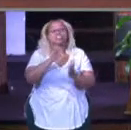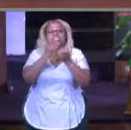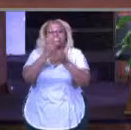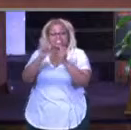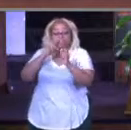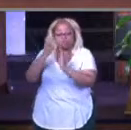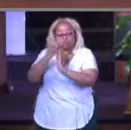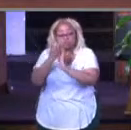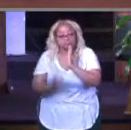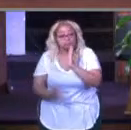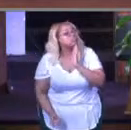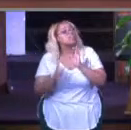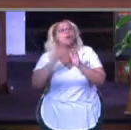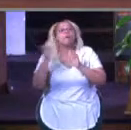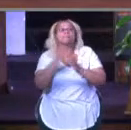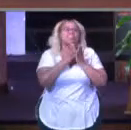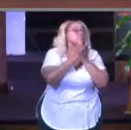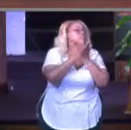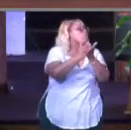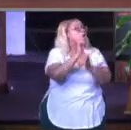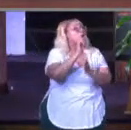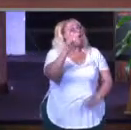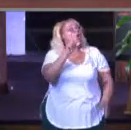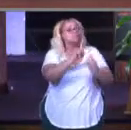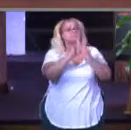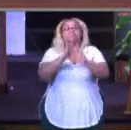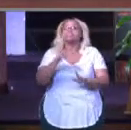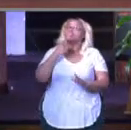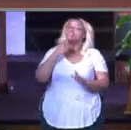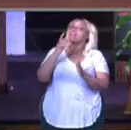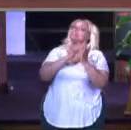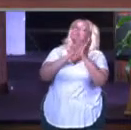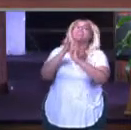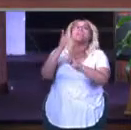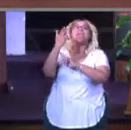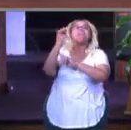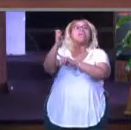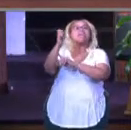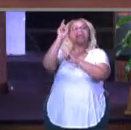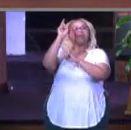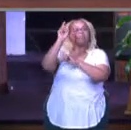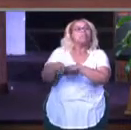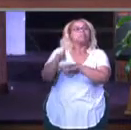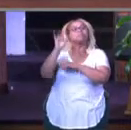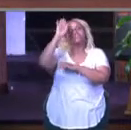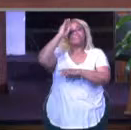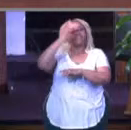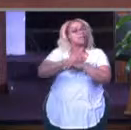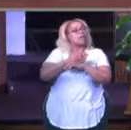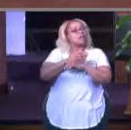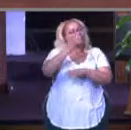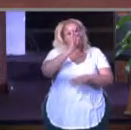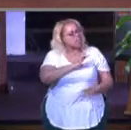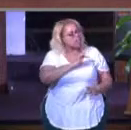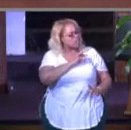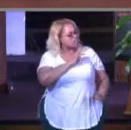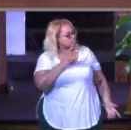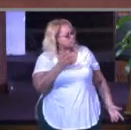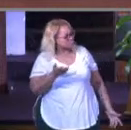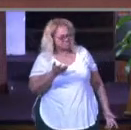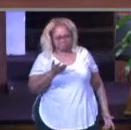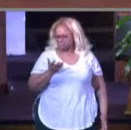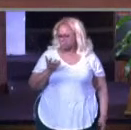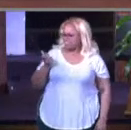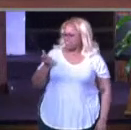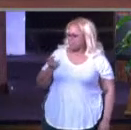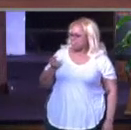sinking, and then they return to the boat, and all the disciples say of Jesus, he must be the Son of God. Now,